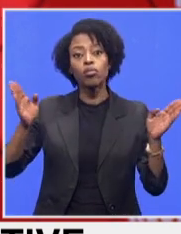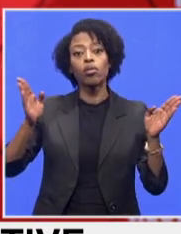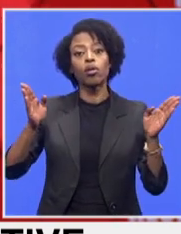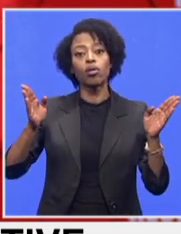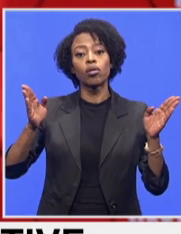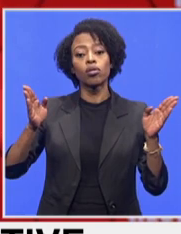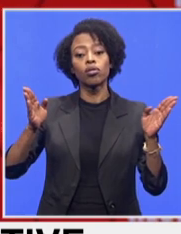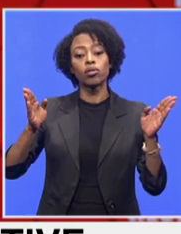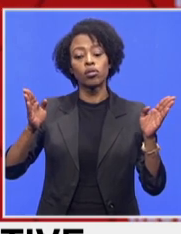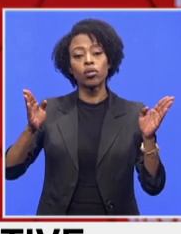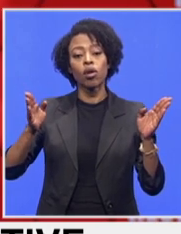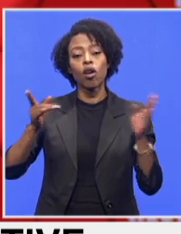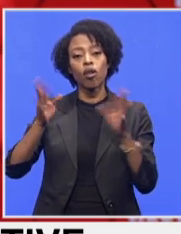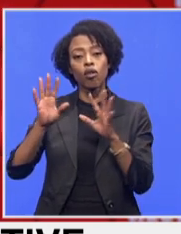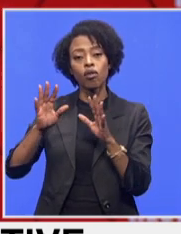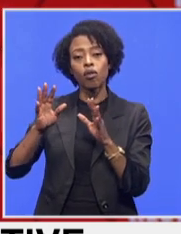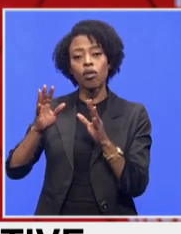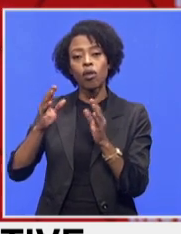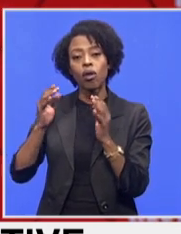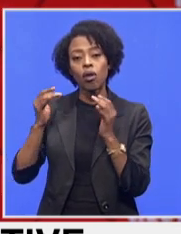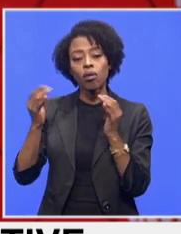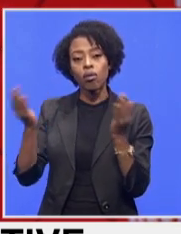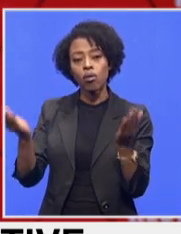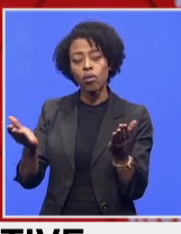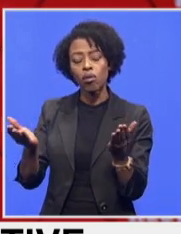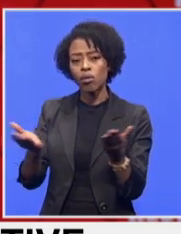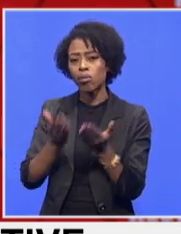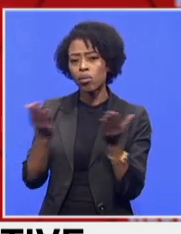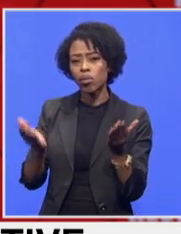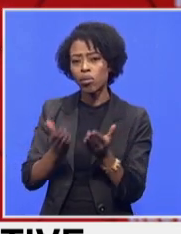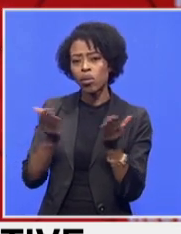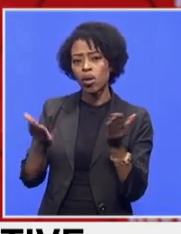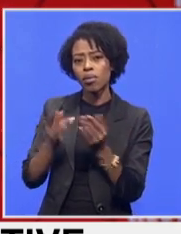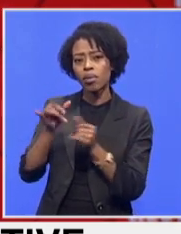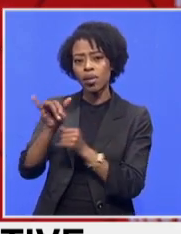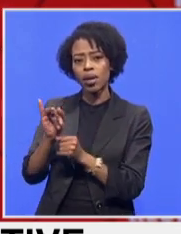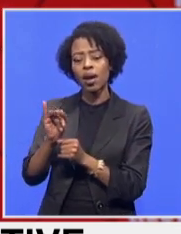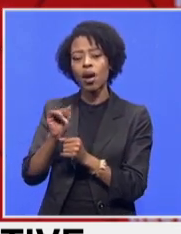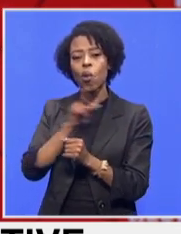left formations working together to